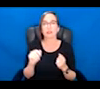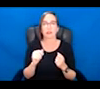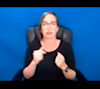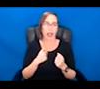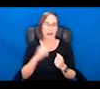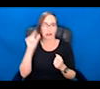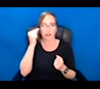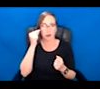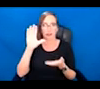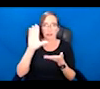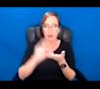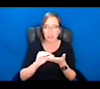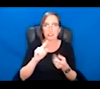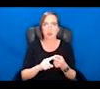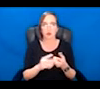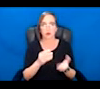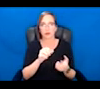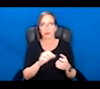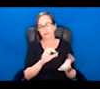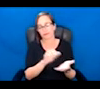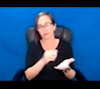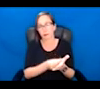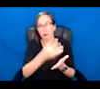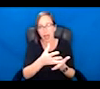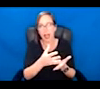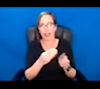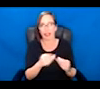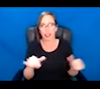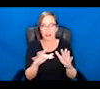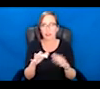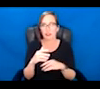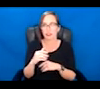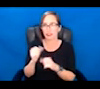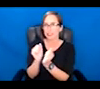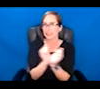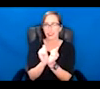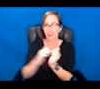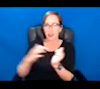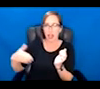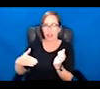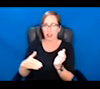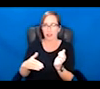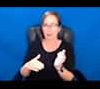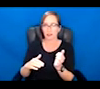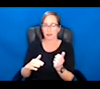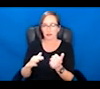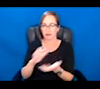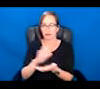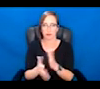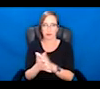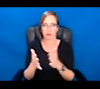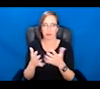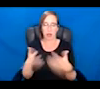to facilitate acquisition and use of the land. Since slavery wasn't abolished at that time until 1865, many of